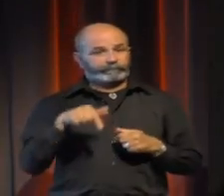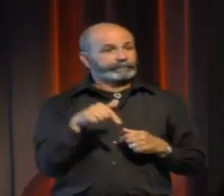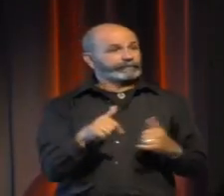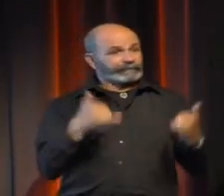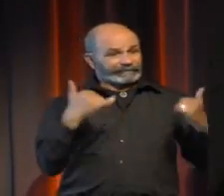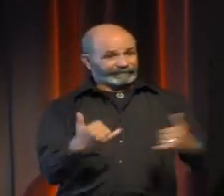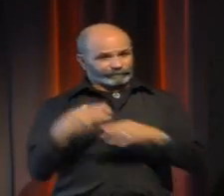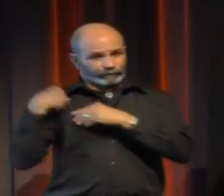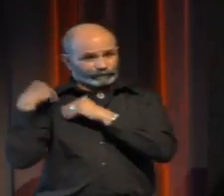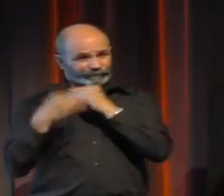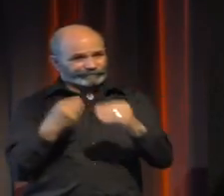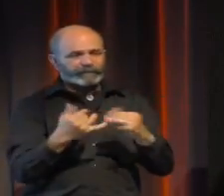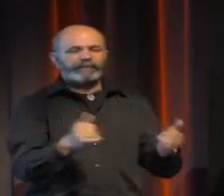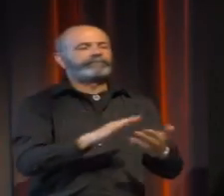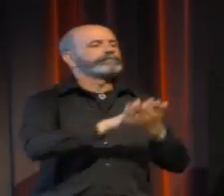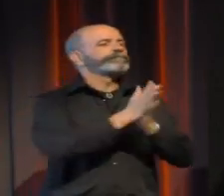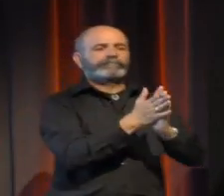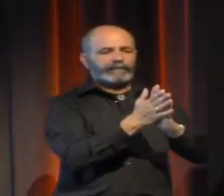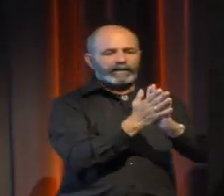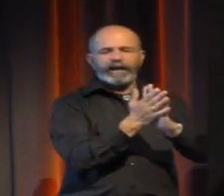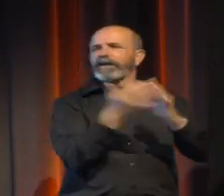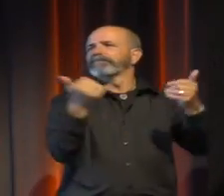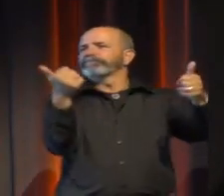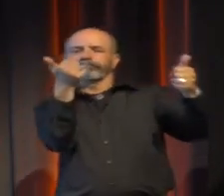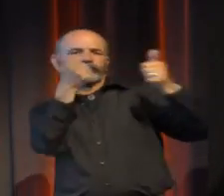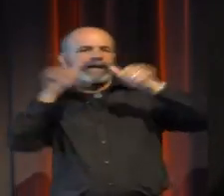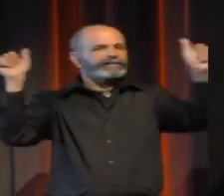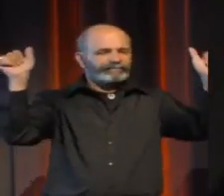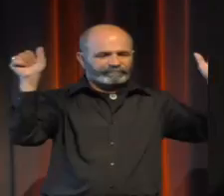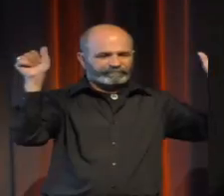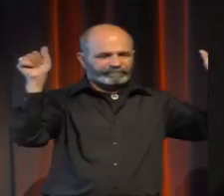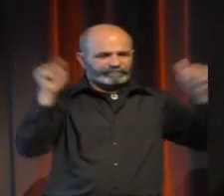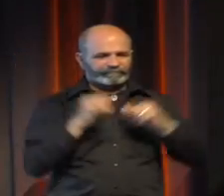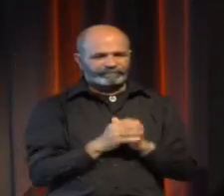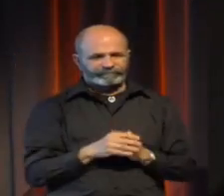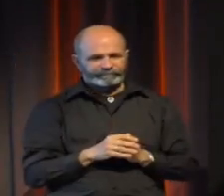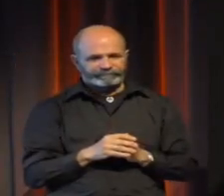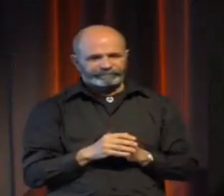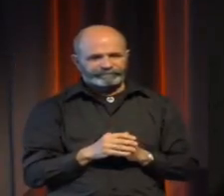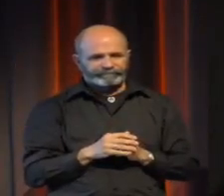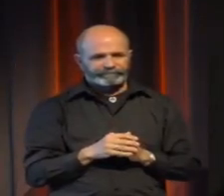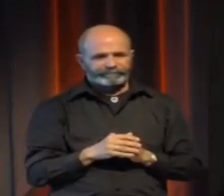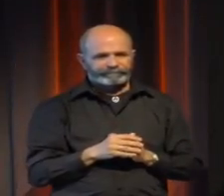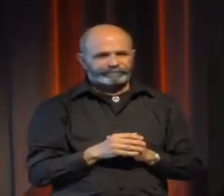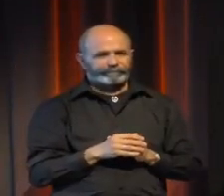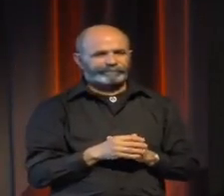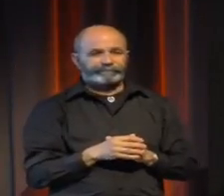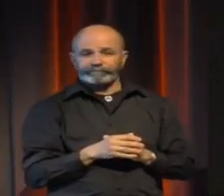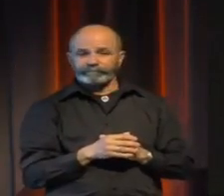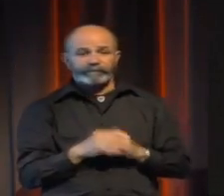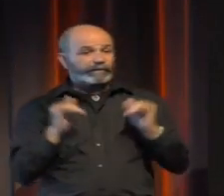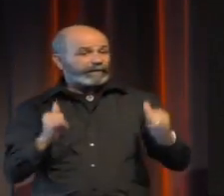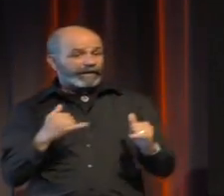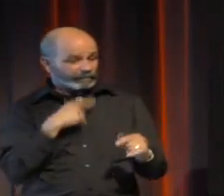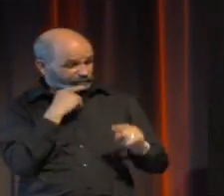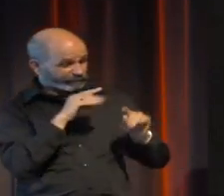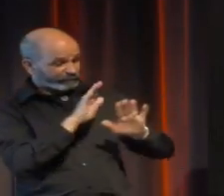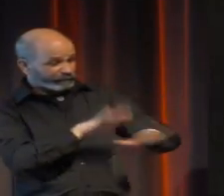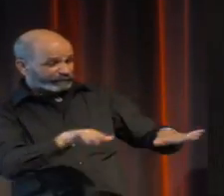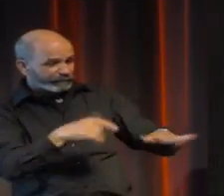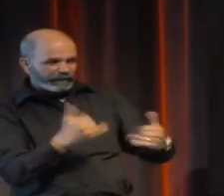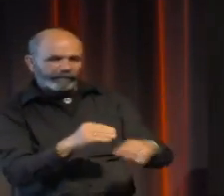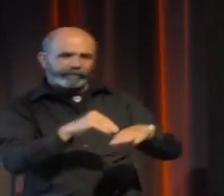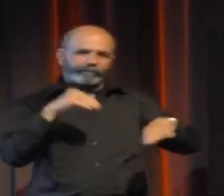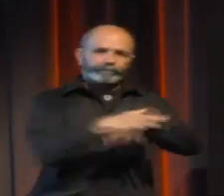be. And in doing so, we also have the opportunity to make society what we want it to be. Thank you so much for your time.